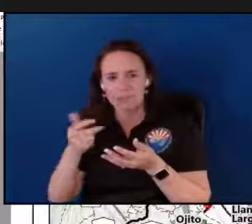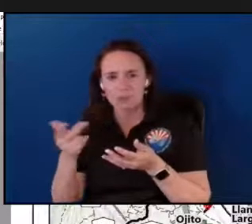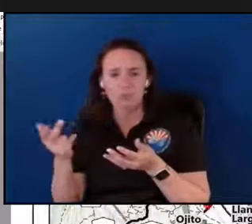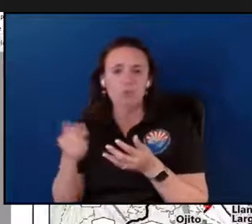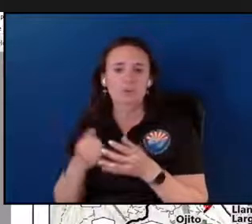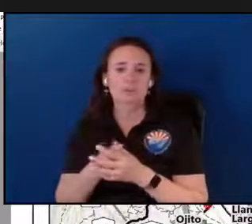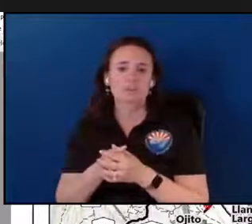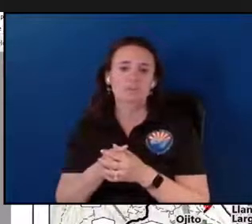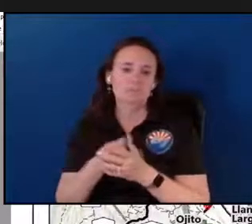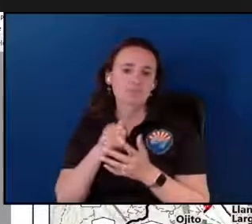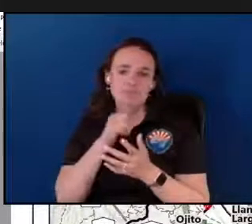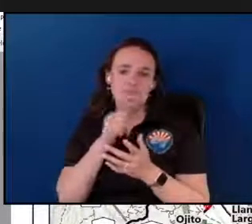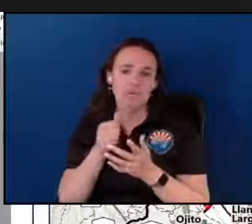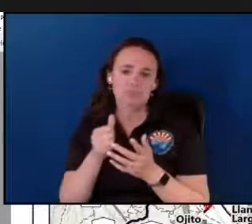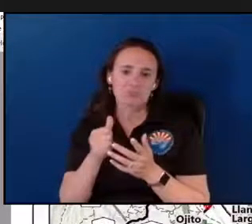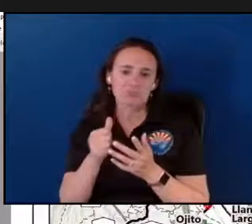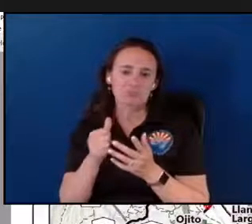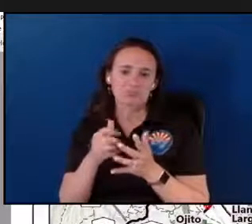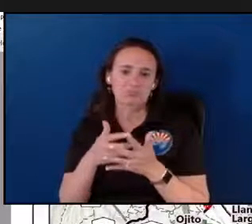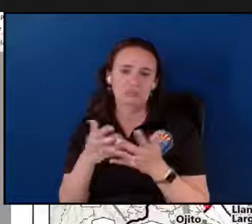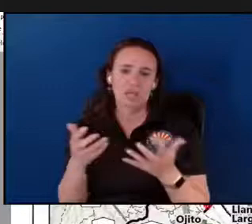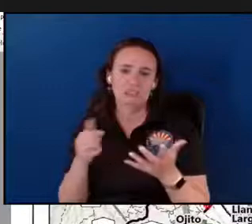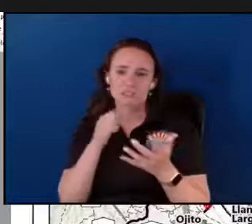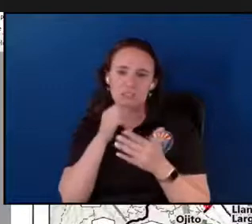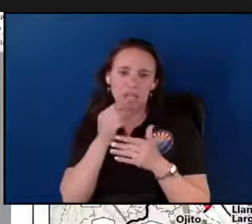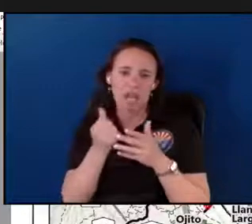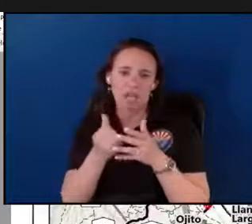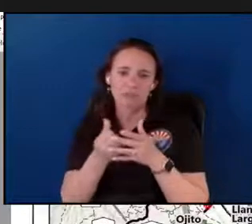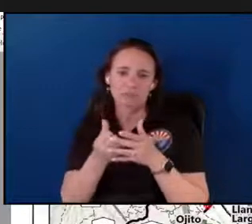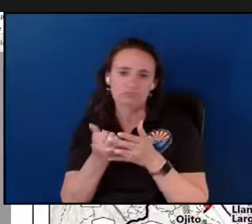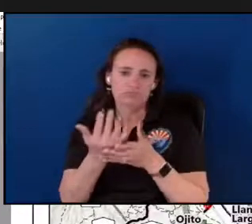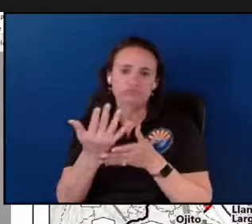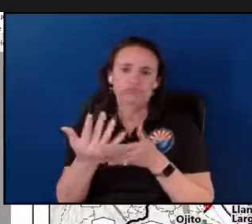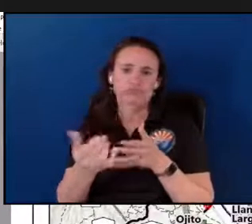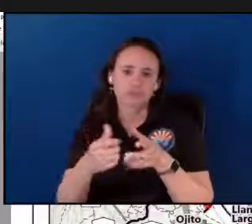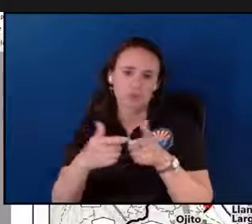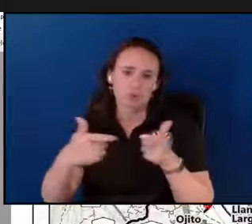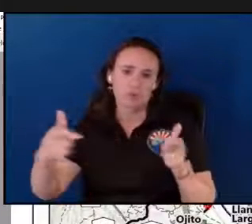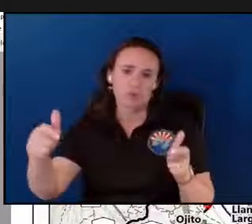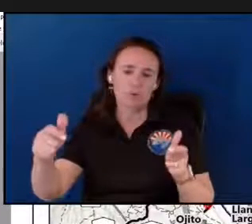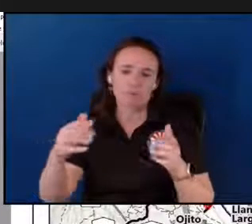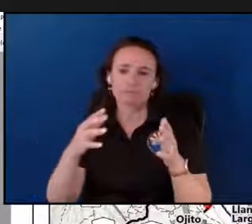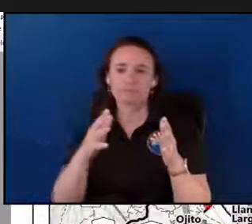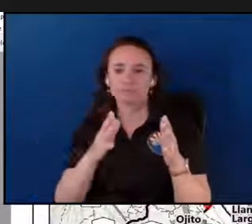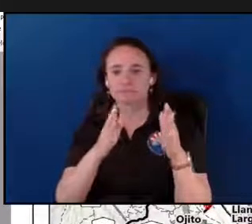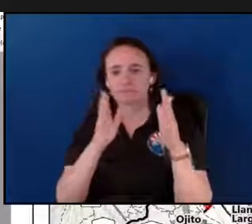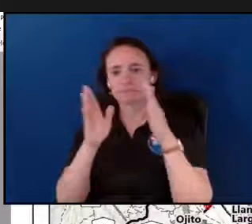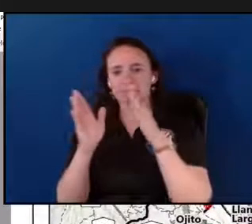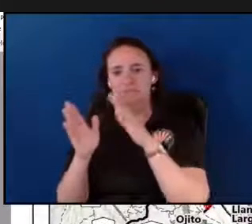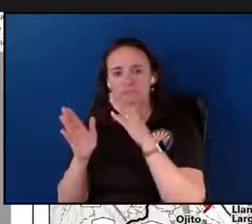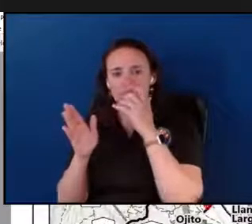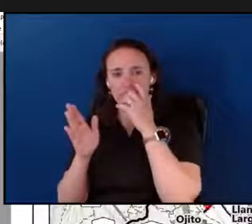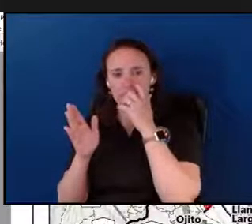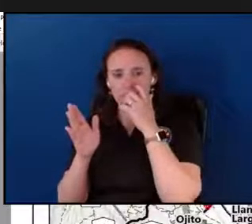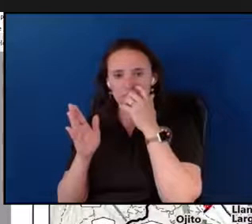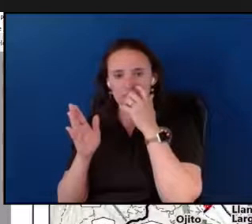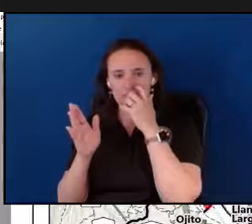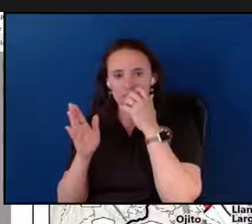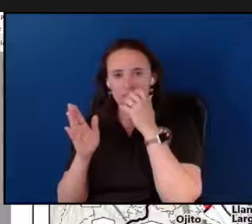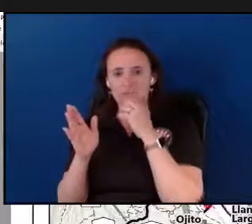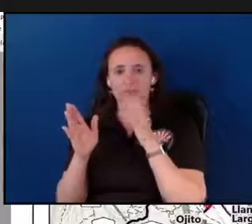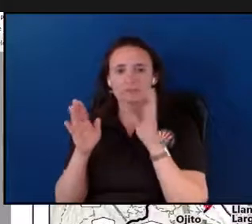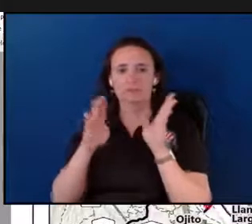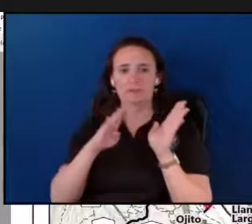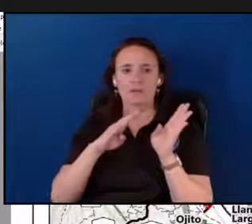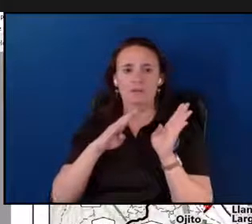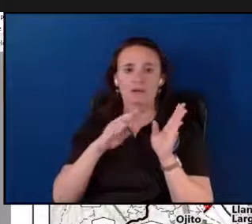I don't think we'll see perimeter growth in there anymore. And then as we come around to the top on the northeast, that's